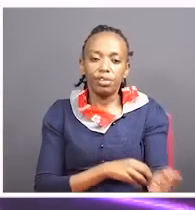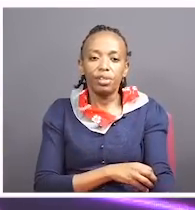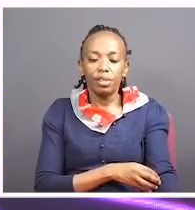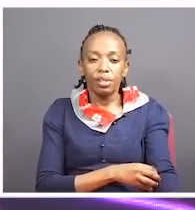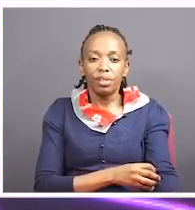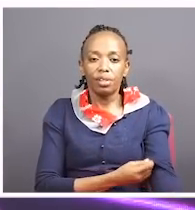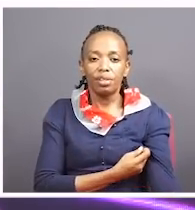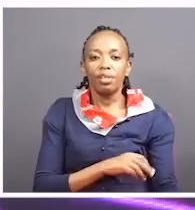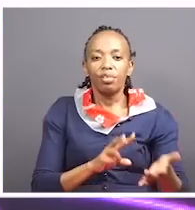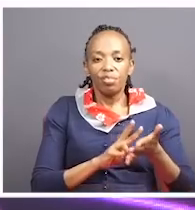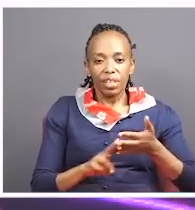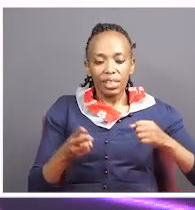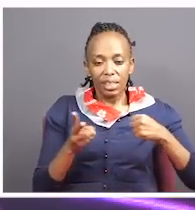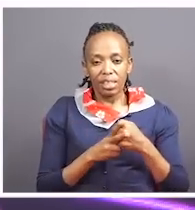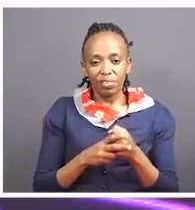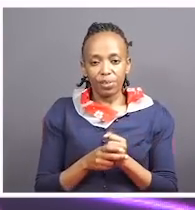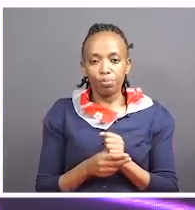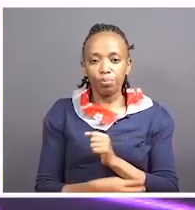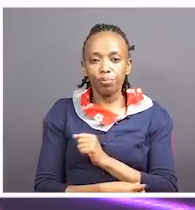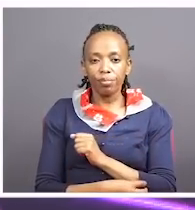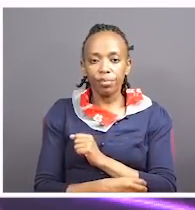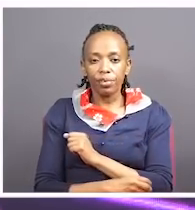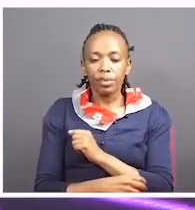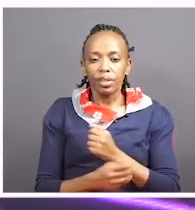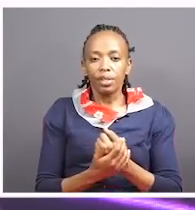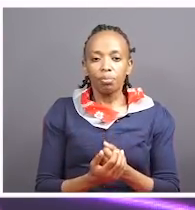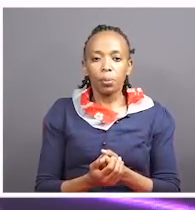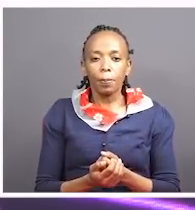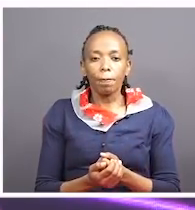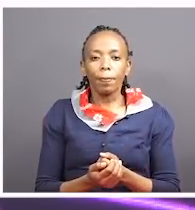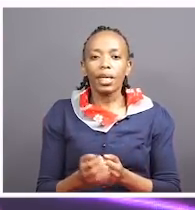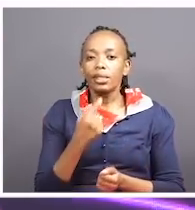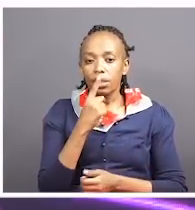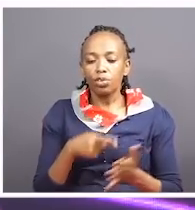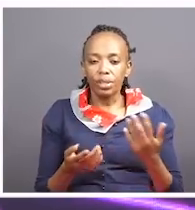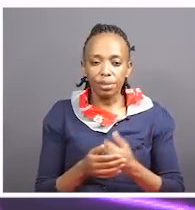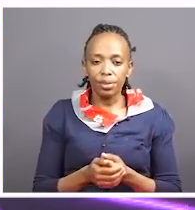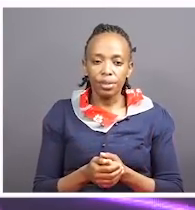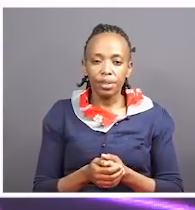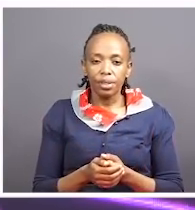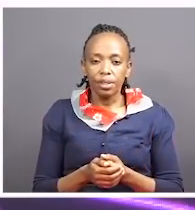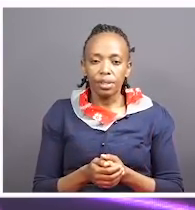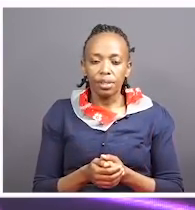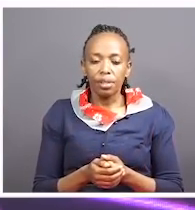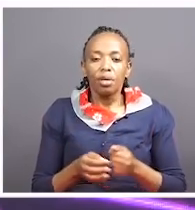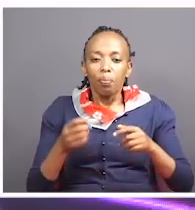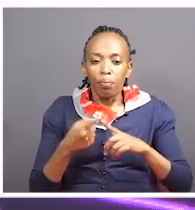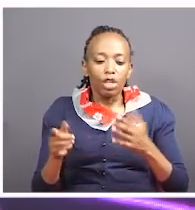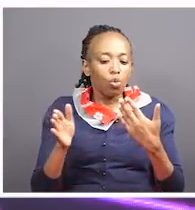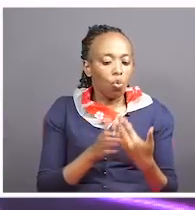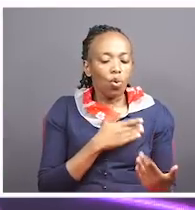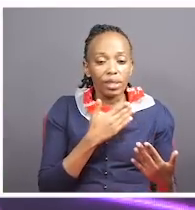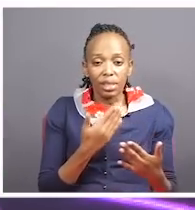Philippians, verse number 7, I'll read to verse number 11. And this is what he says.